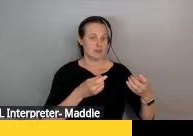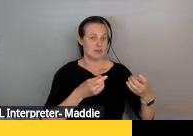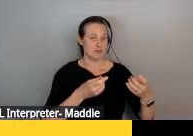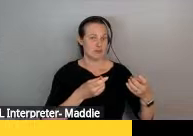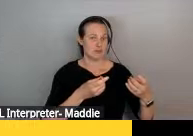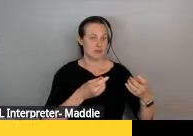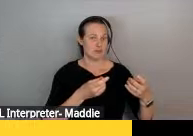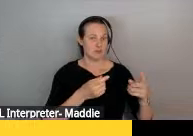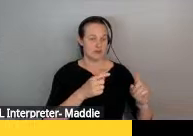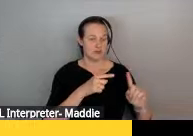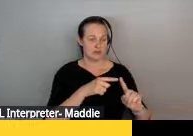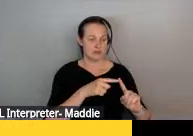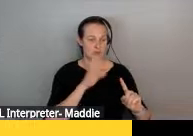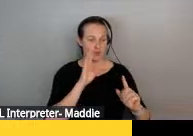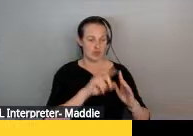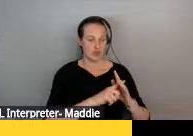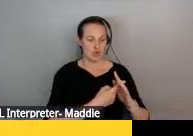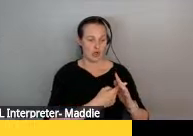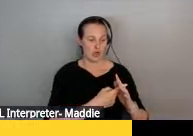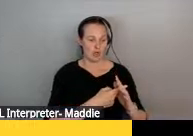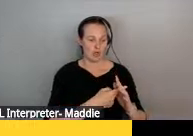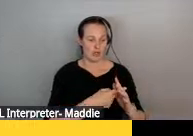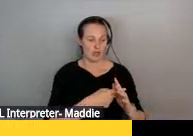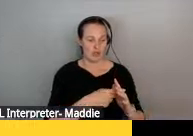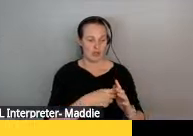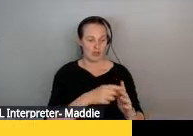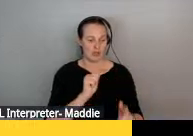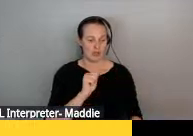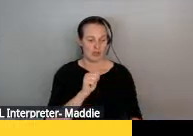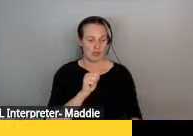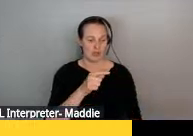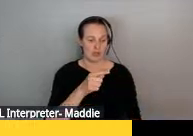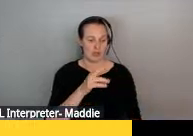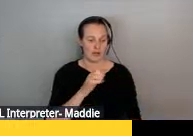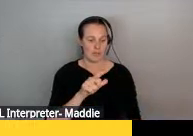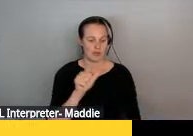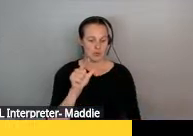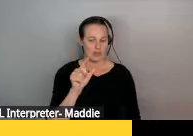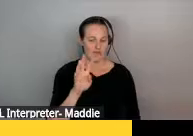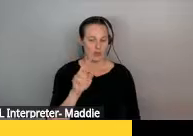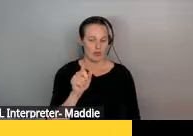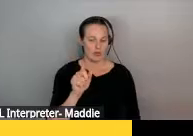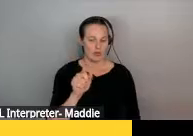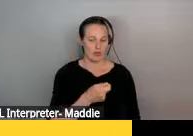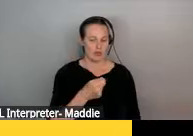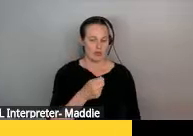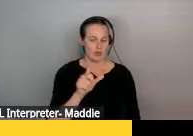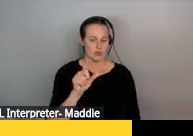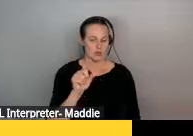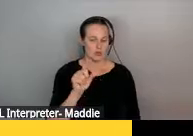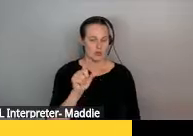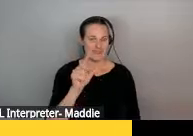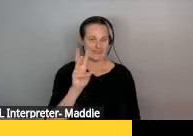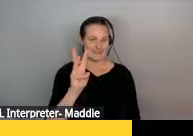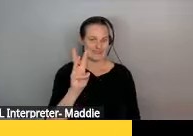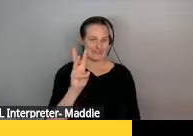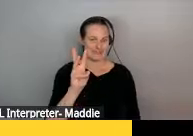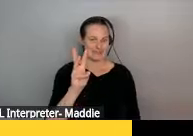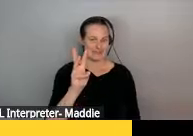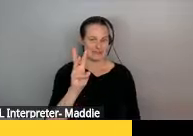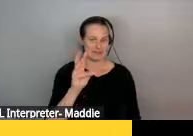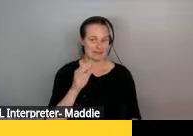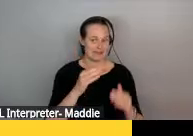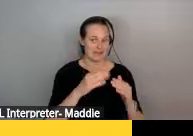localities beginning on April 24th of 2026. So less than a year from